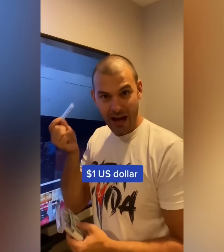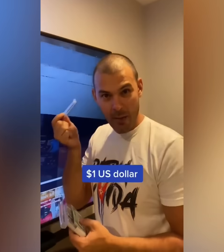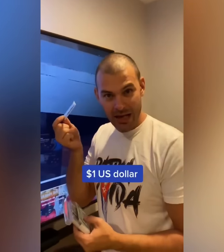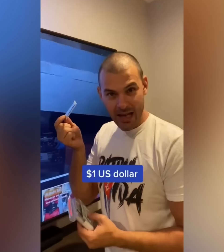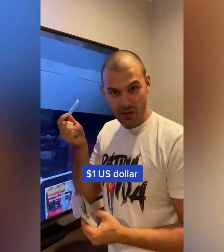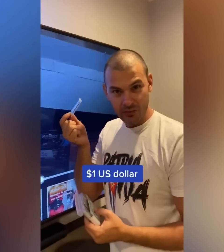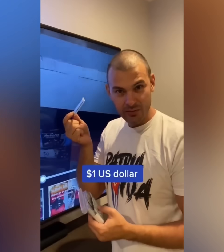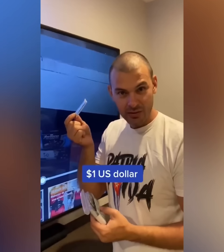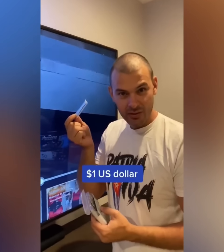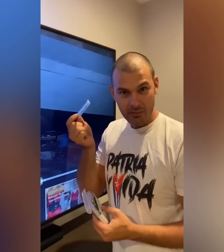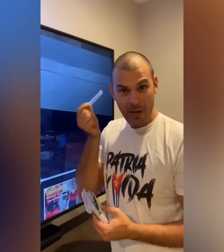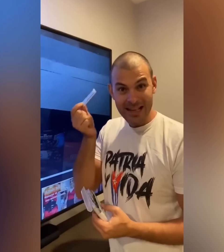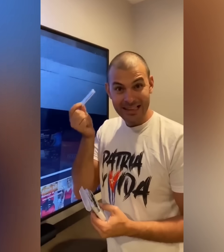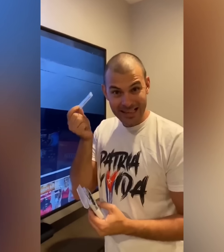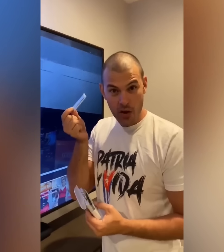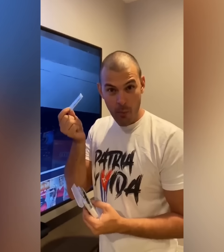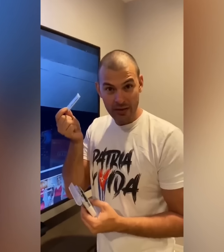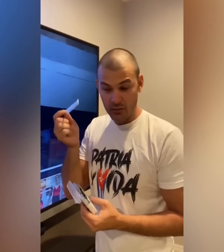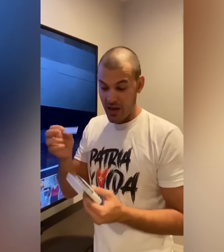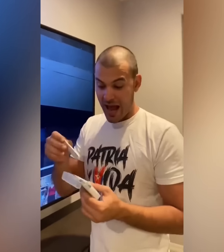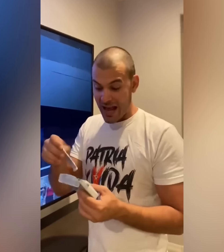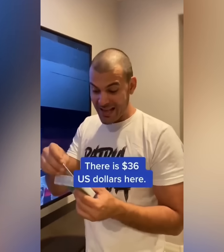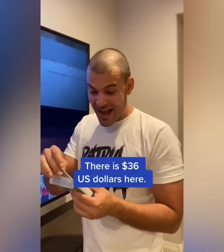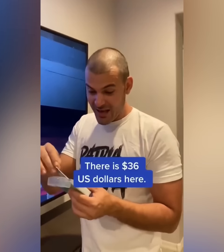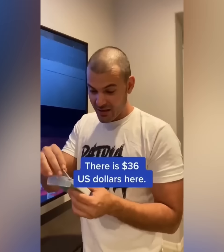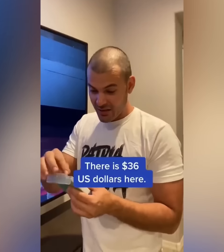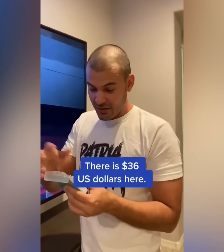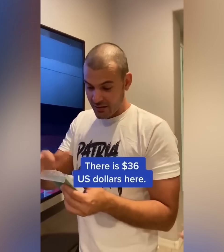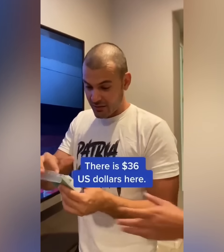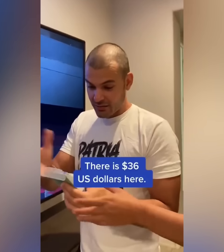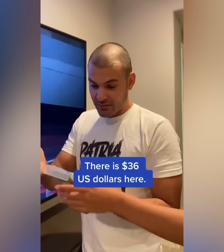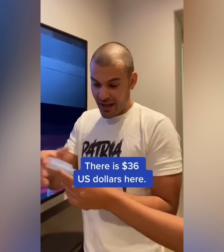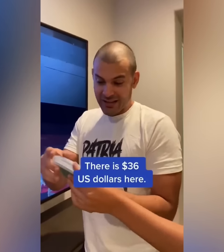un dólar americano, 25 pesos. Aquí hay